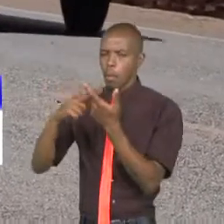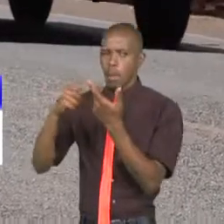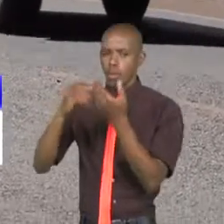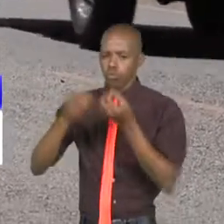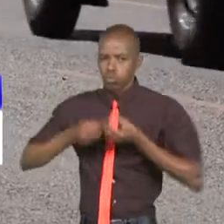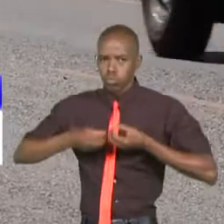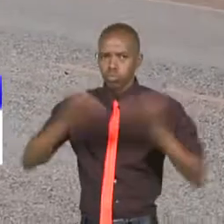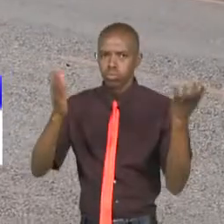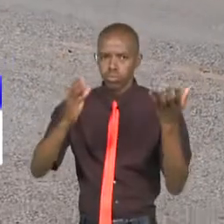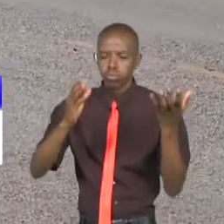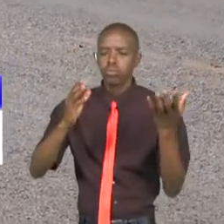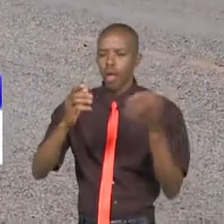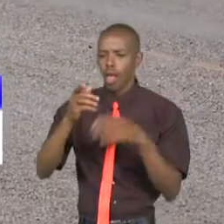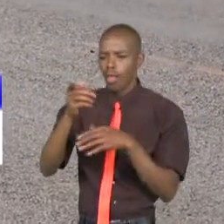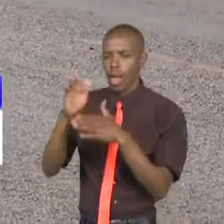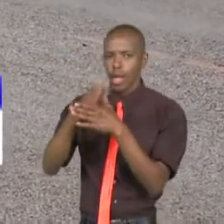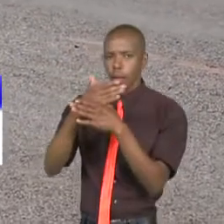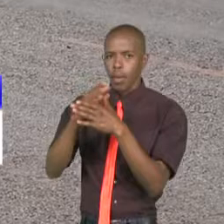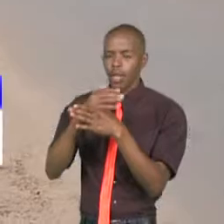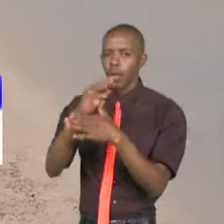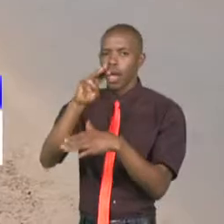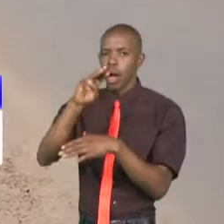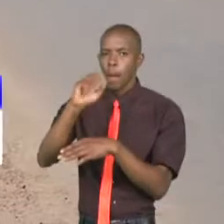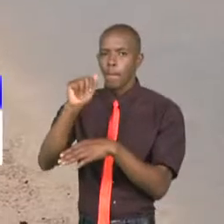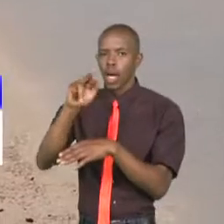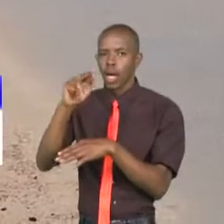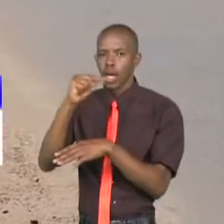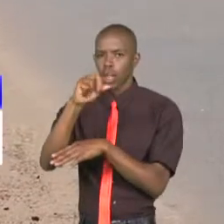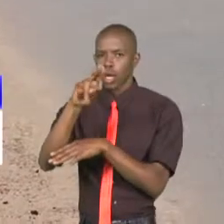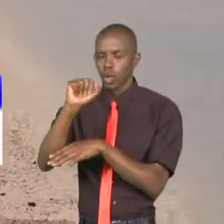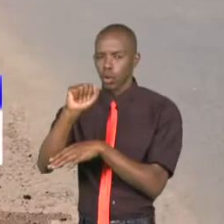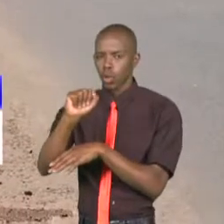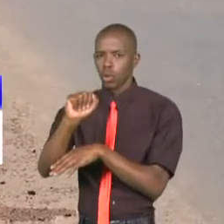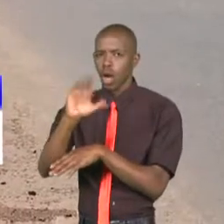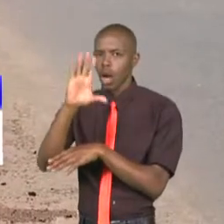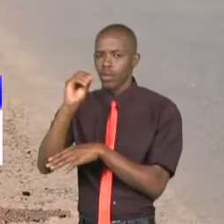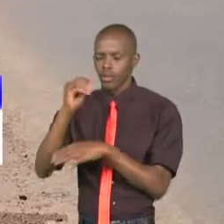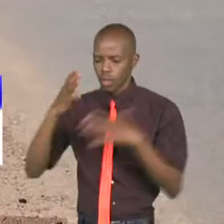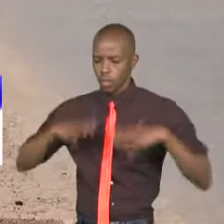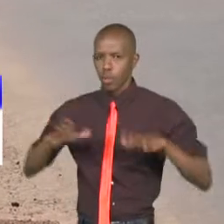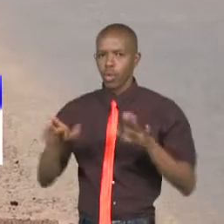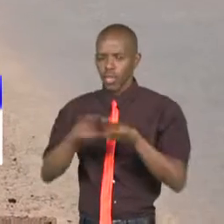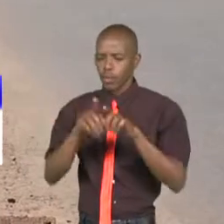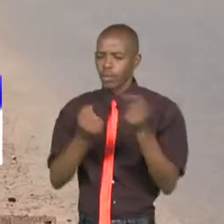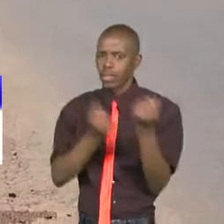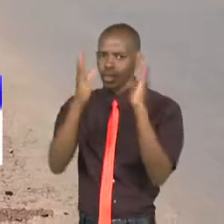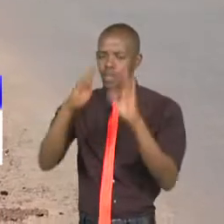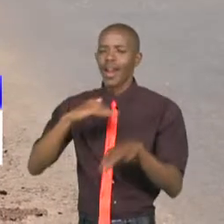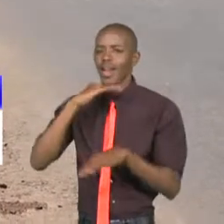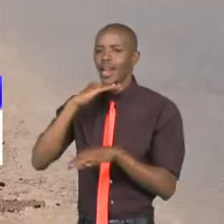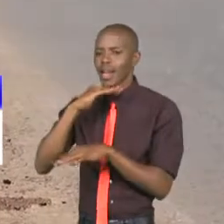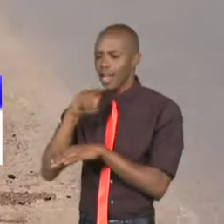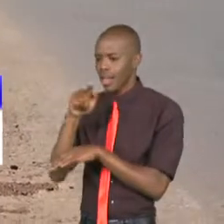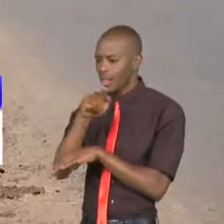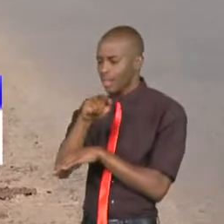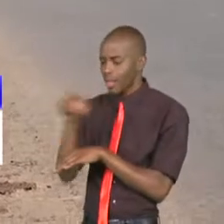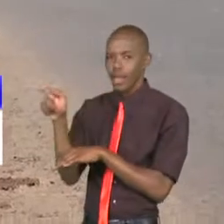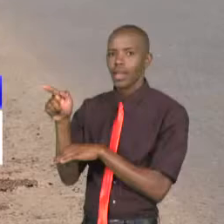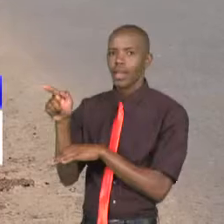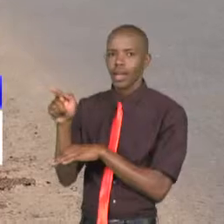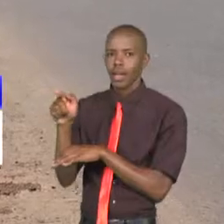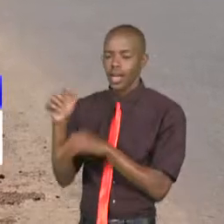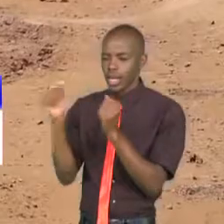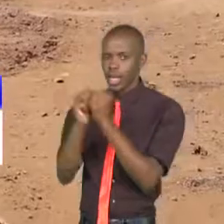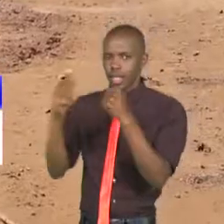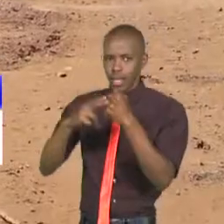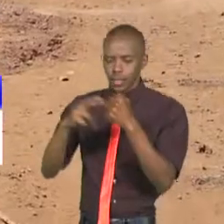by Mkuyu Traffic Department in Maragua constituency, 50 passengers and drivers have died along Kenol-Sagana Highway, 17